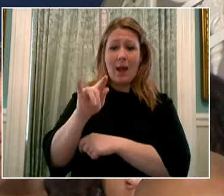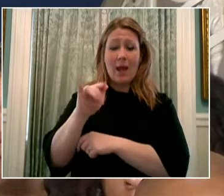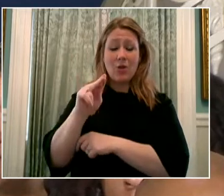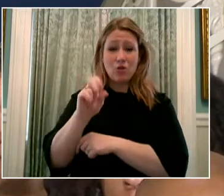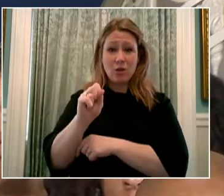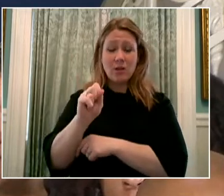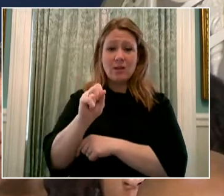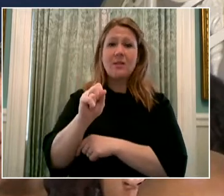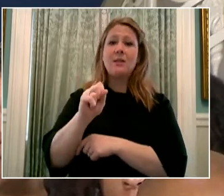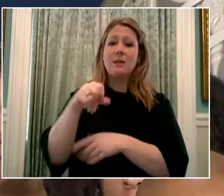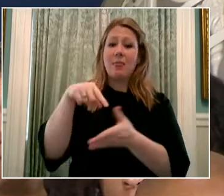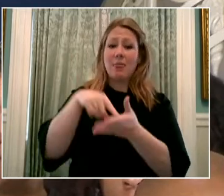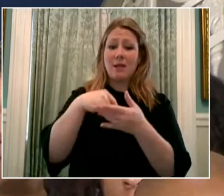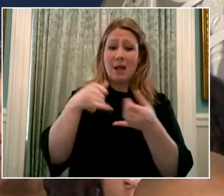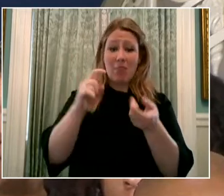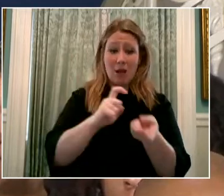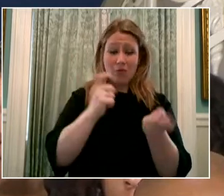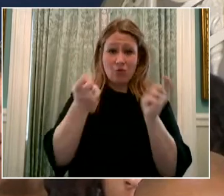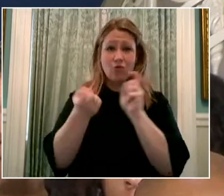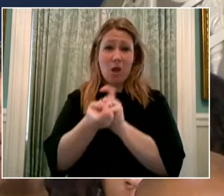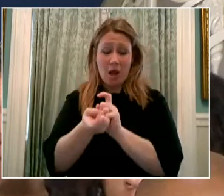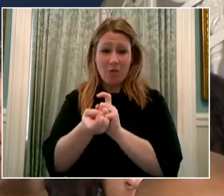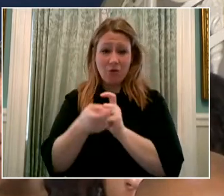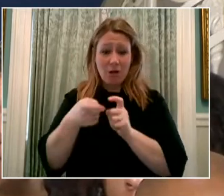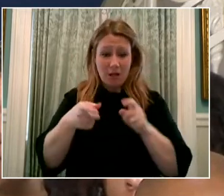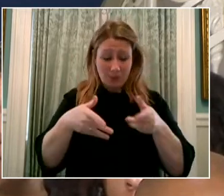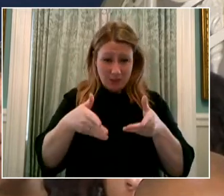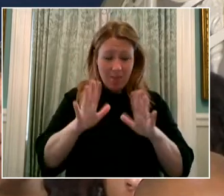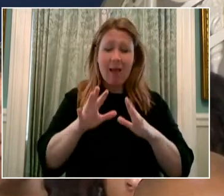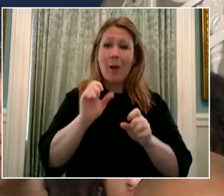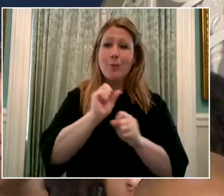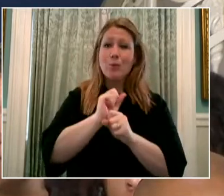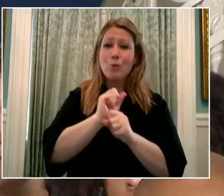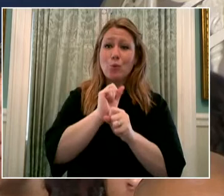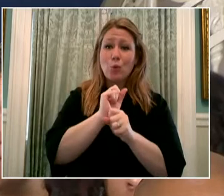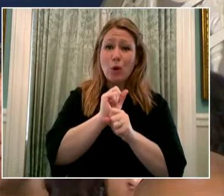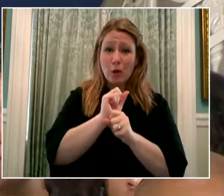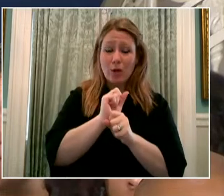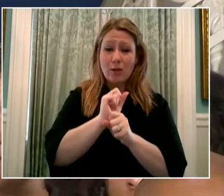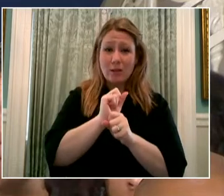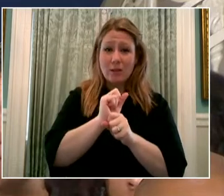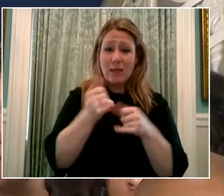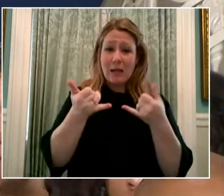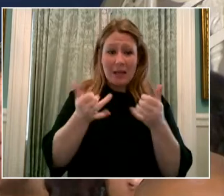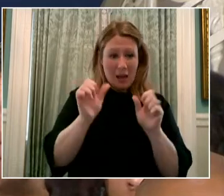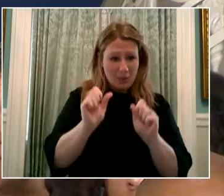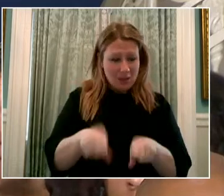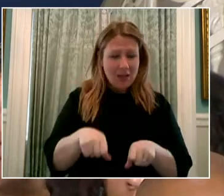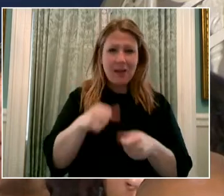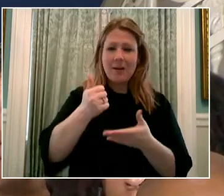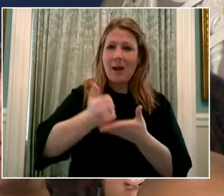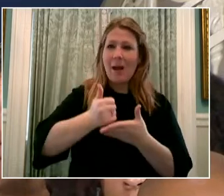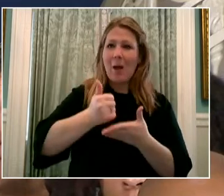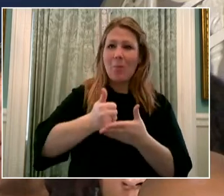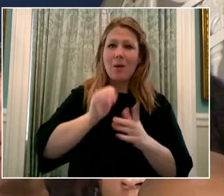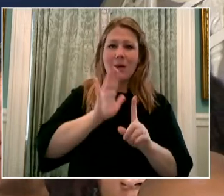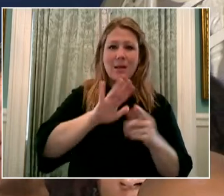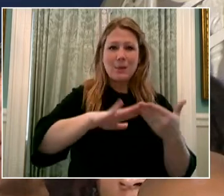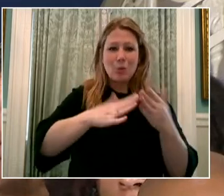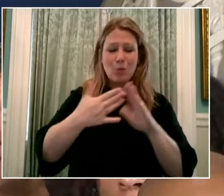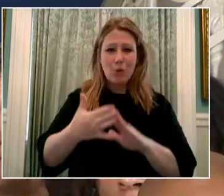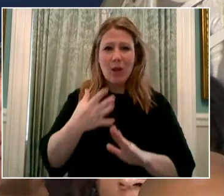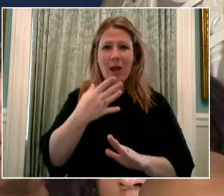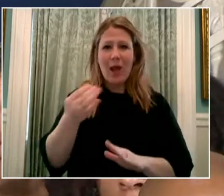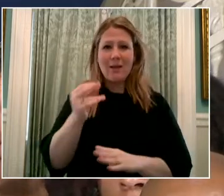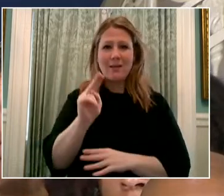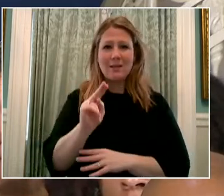a work permit and is now able to contribute back to the city. For me, it has been incredible to meet